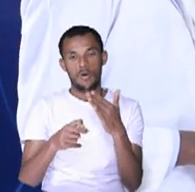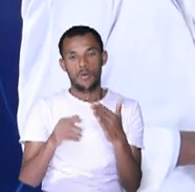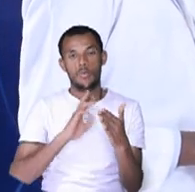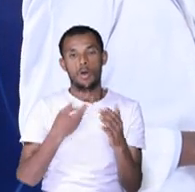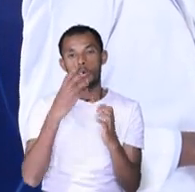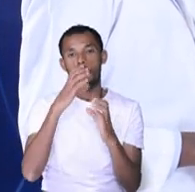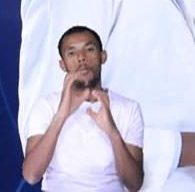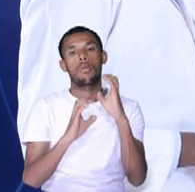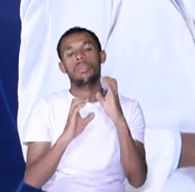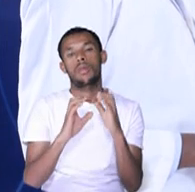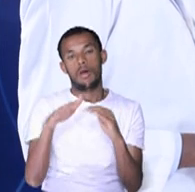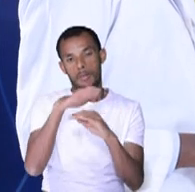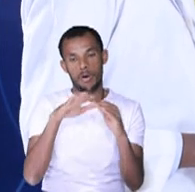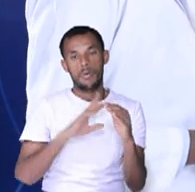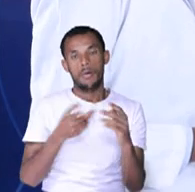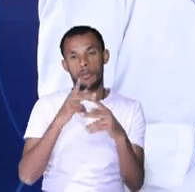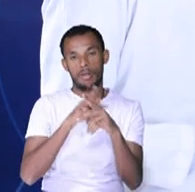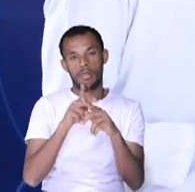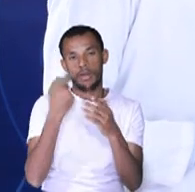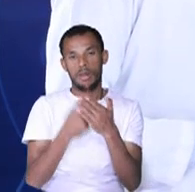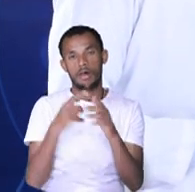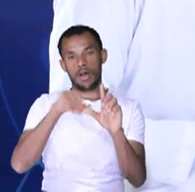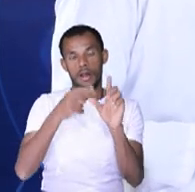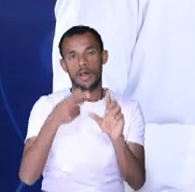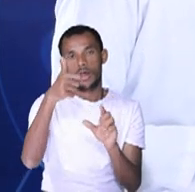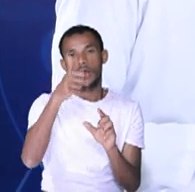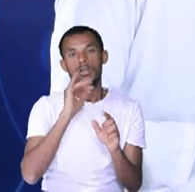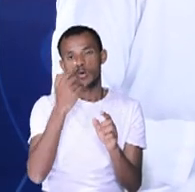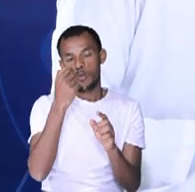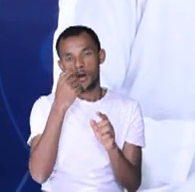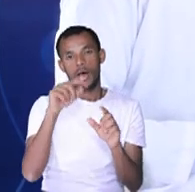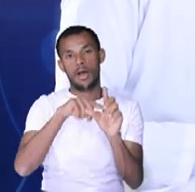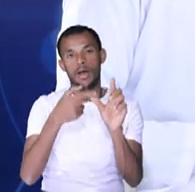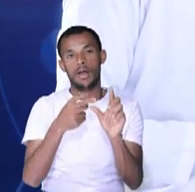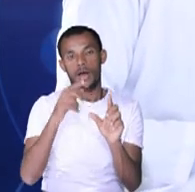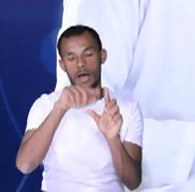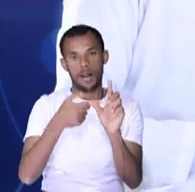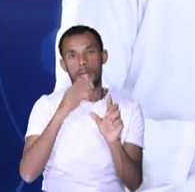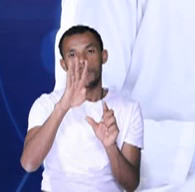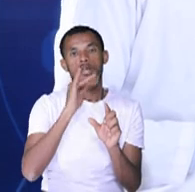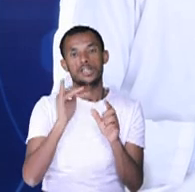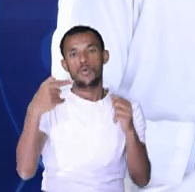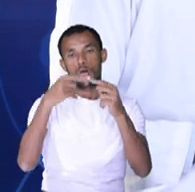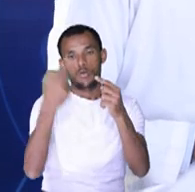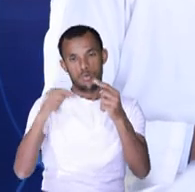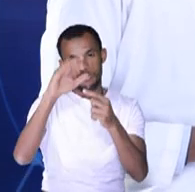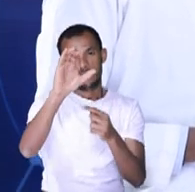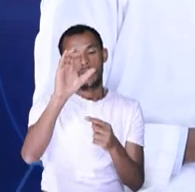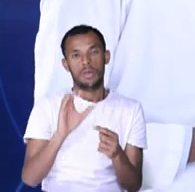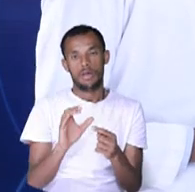are computed above. So you can practice here. Angle A is common angle. Angle B is congruent to angle